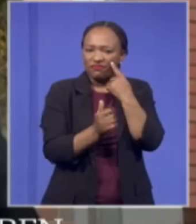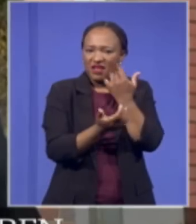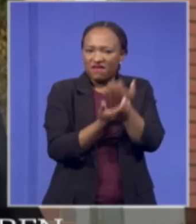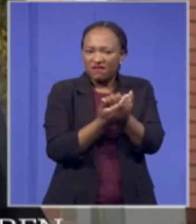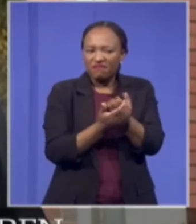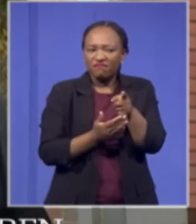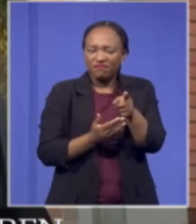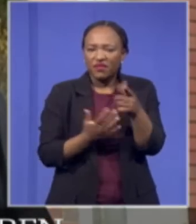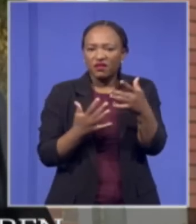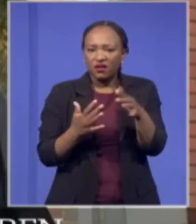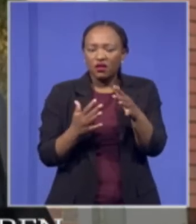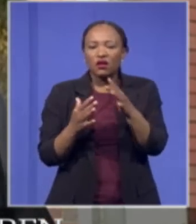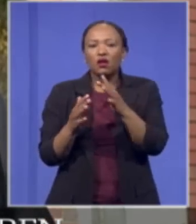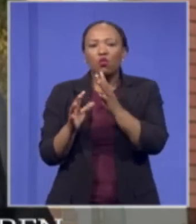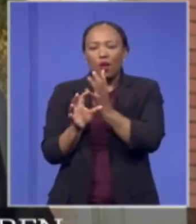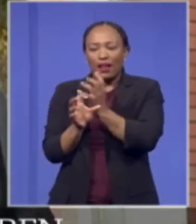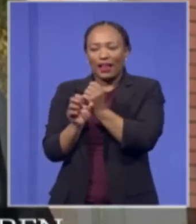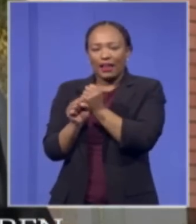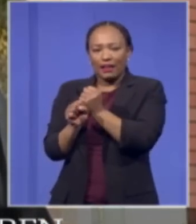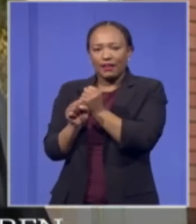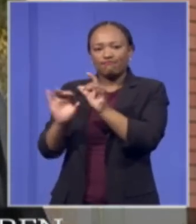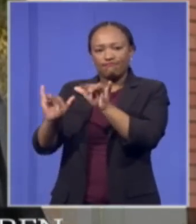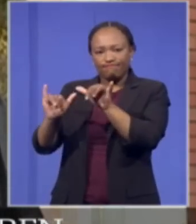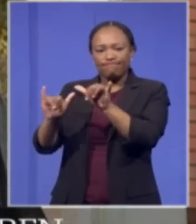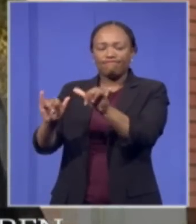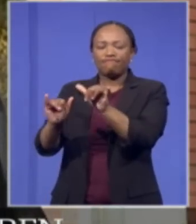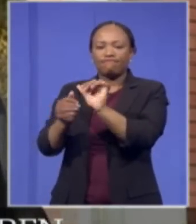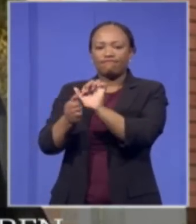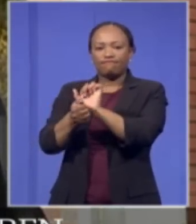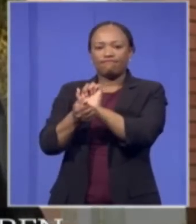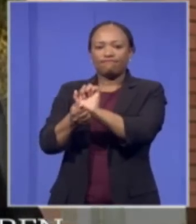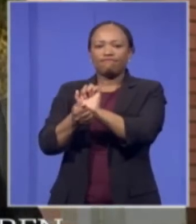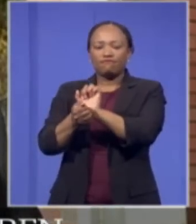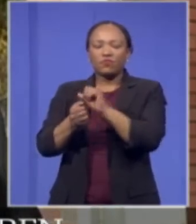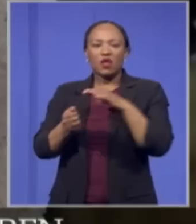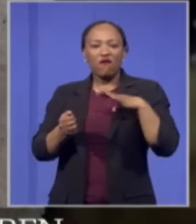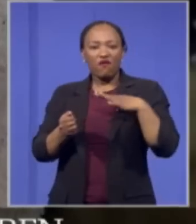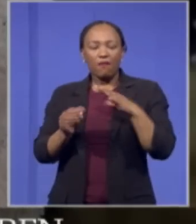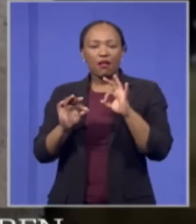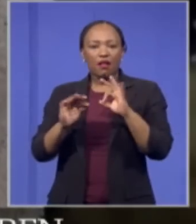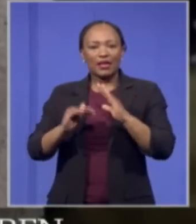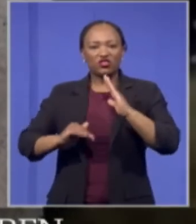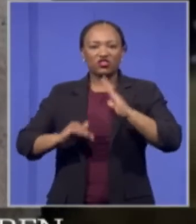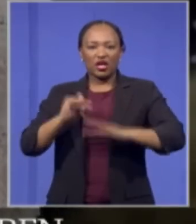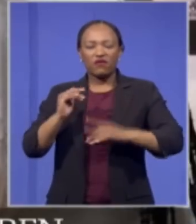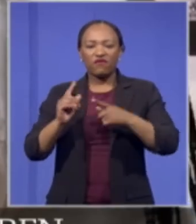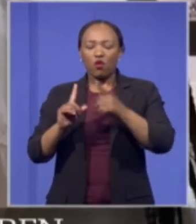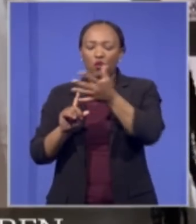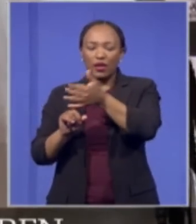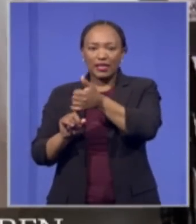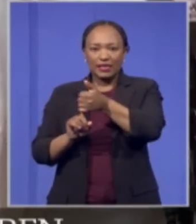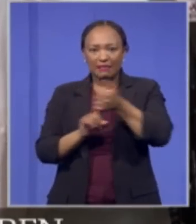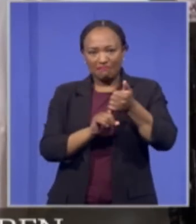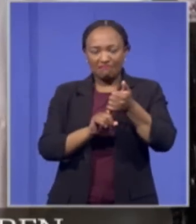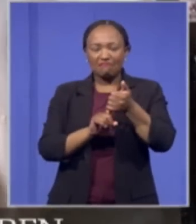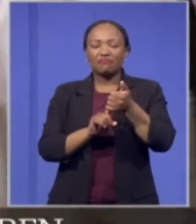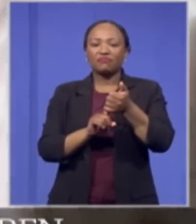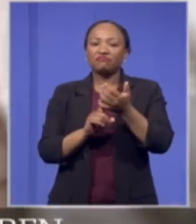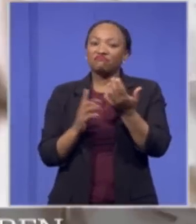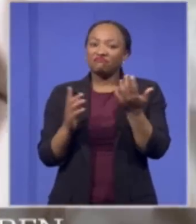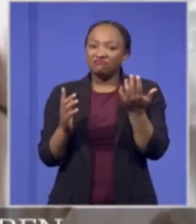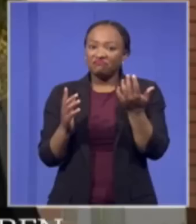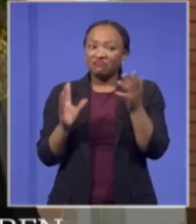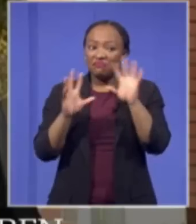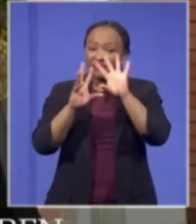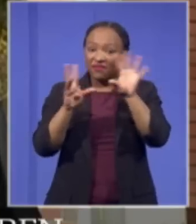going to keep him in custody, and he will be formally charged on a charge of kidnapping, which, if